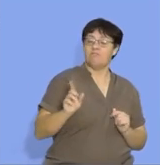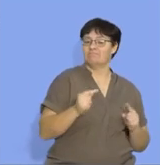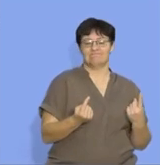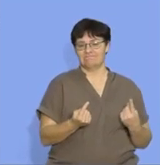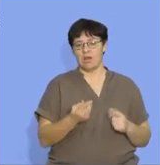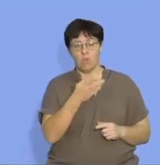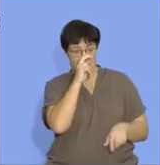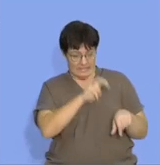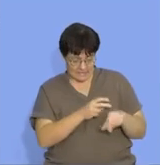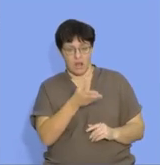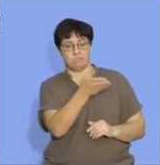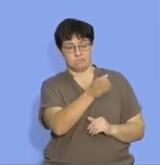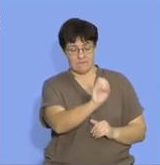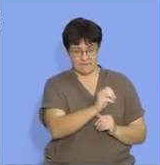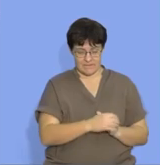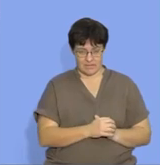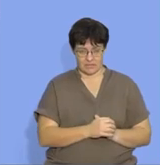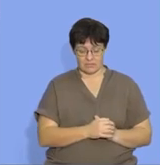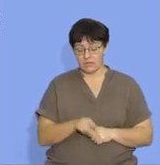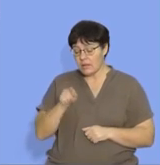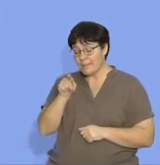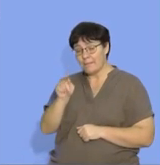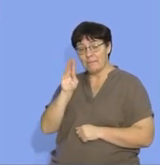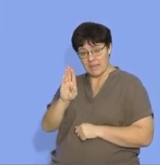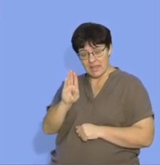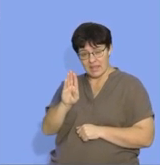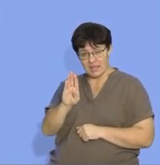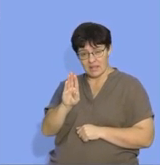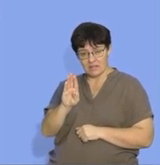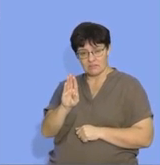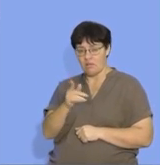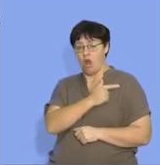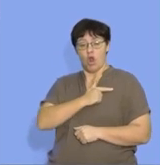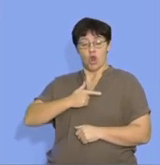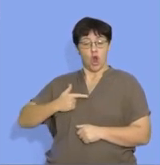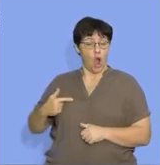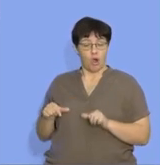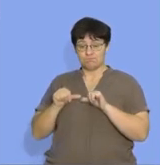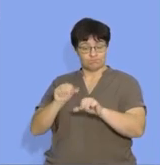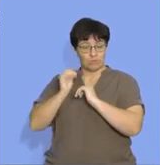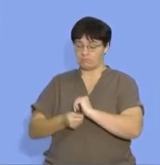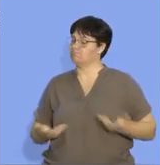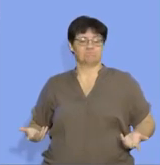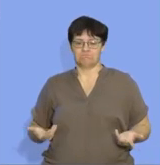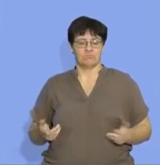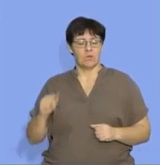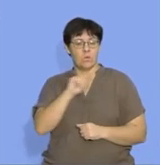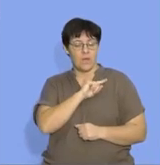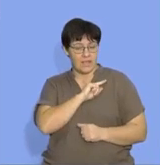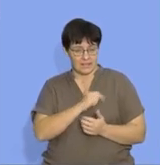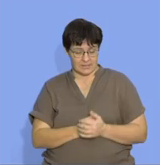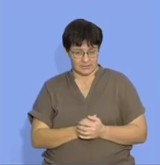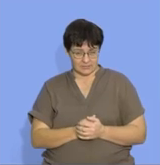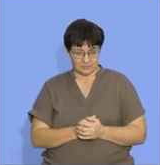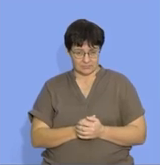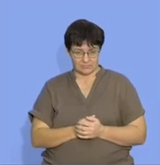case we need it. Method B does not give long-lasting protection. Why? Now let's go back